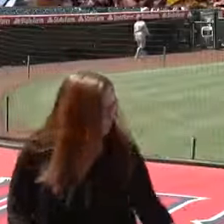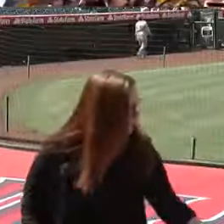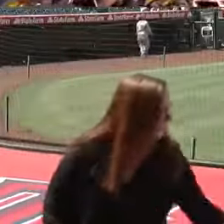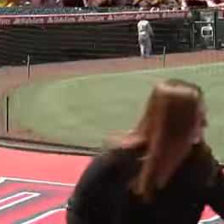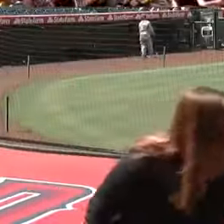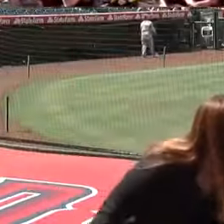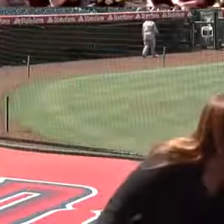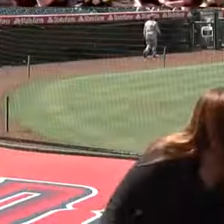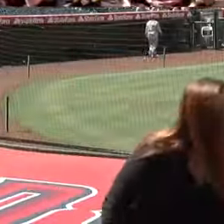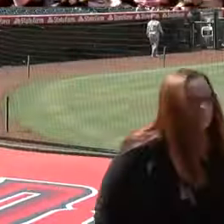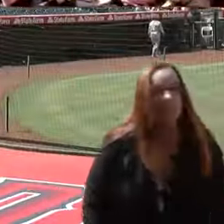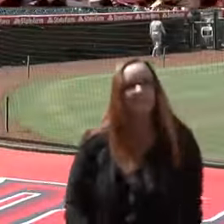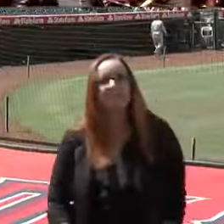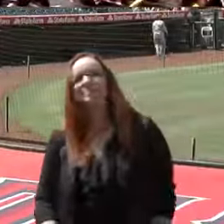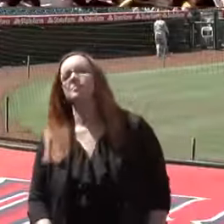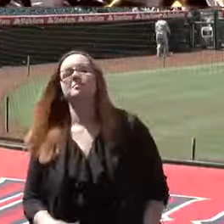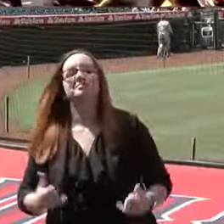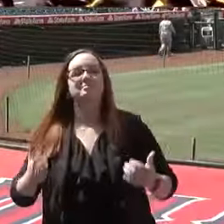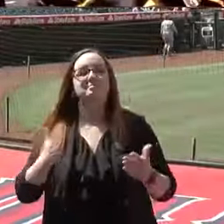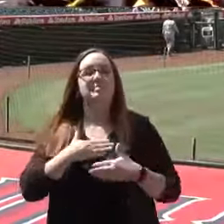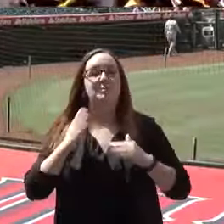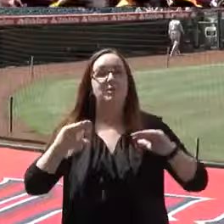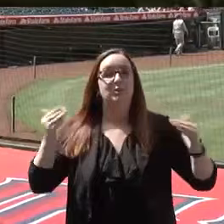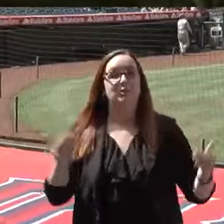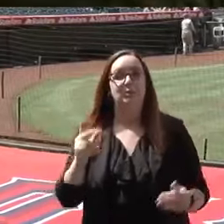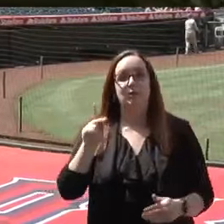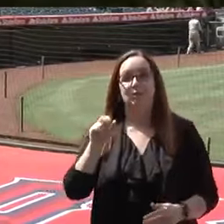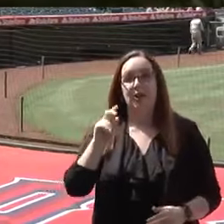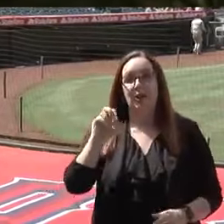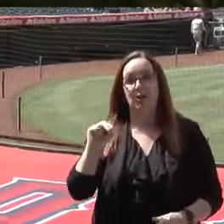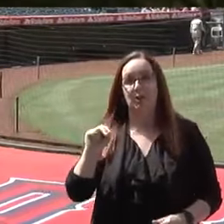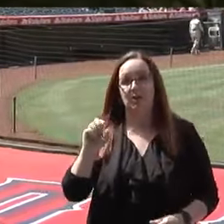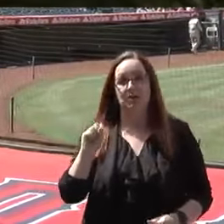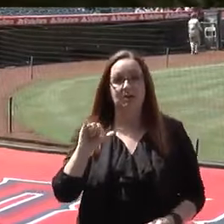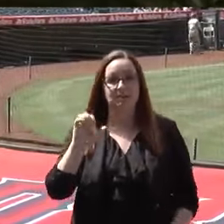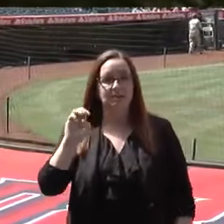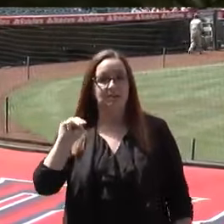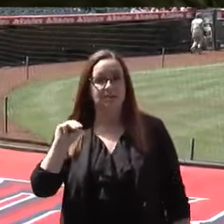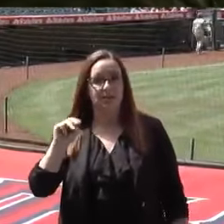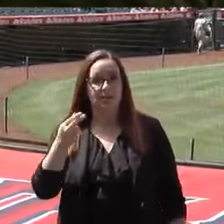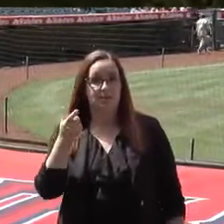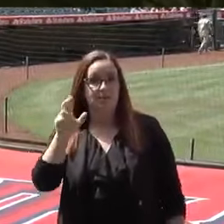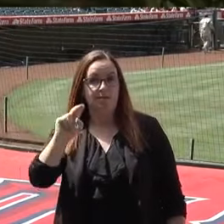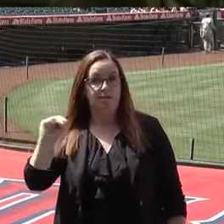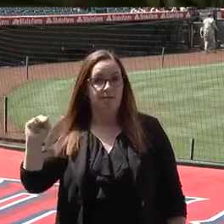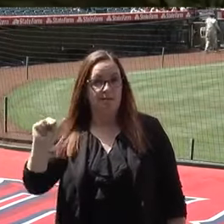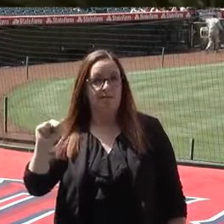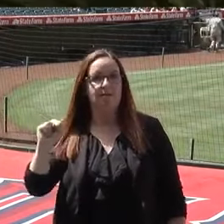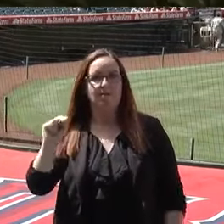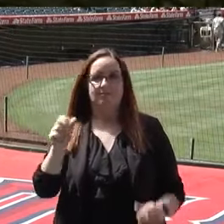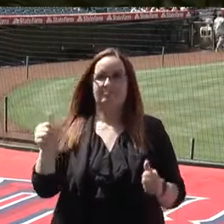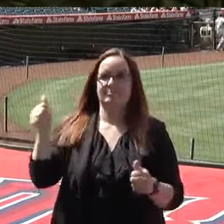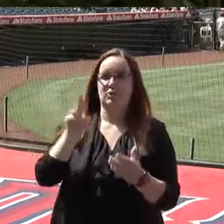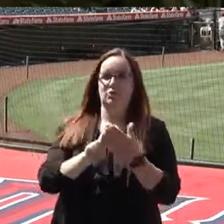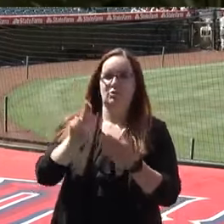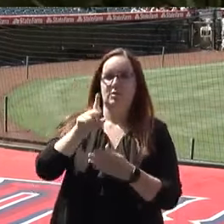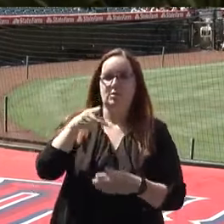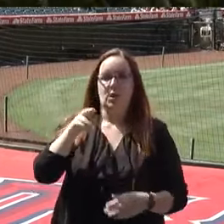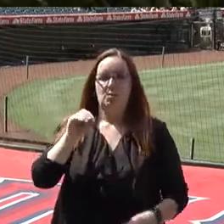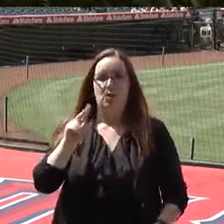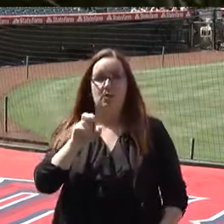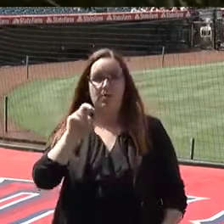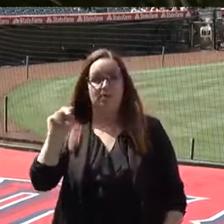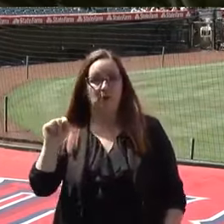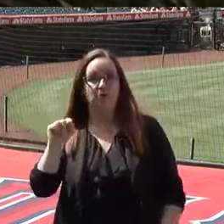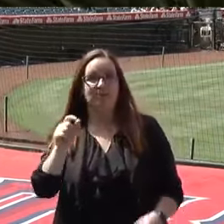It's my pleasure to introduce Dr. Karen Sism-Gunn, our esteemed University Provost and Senior Vice President of